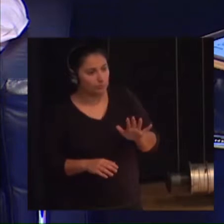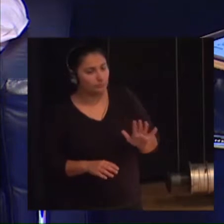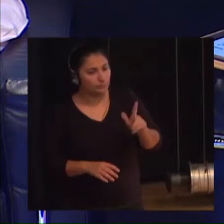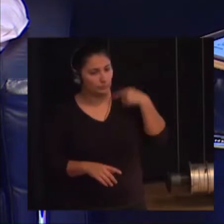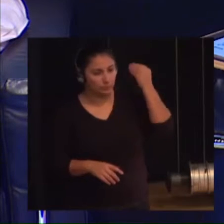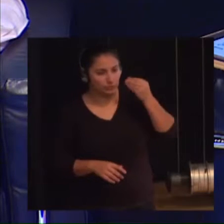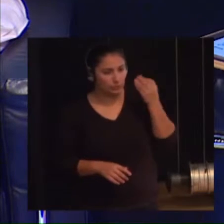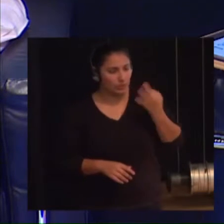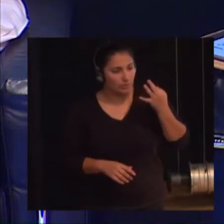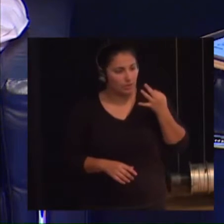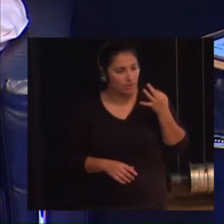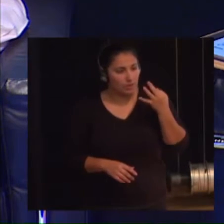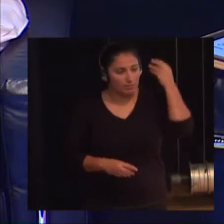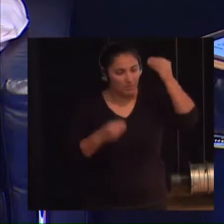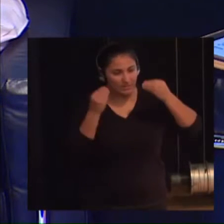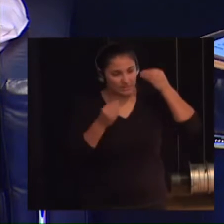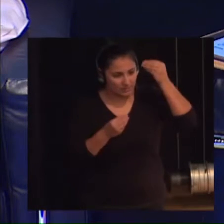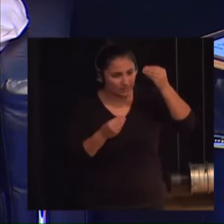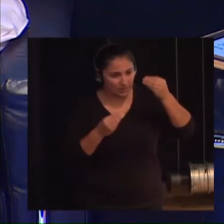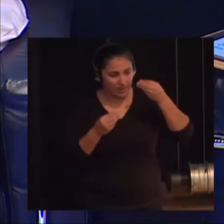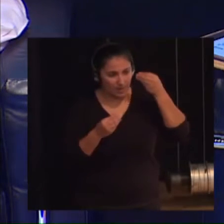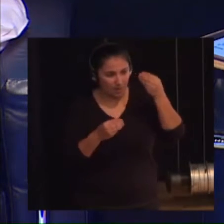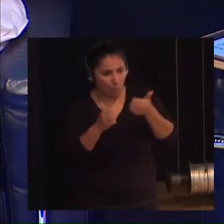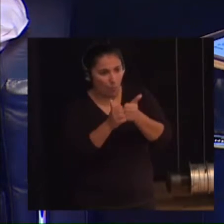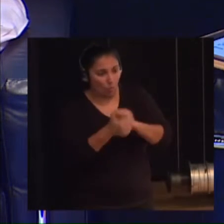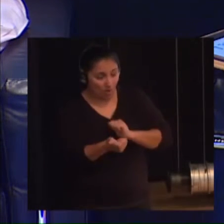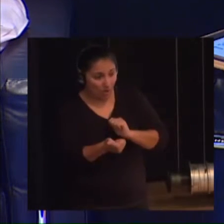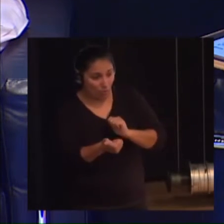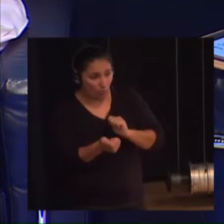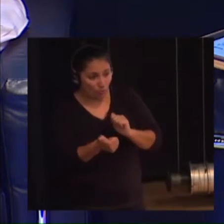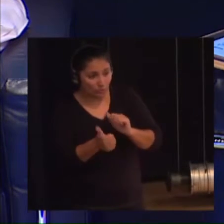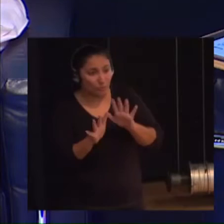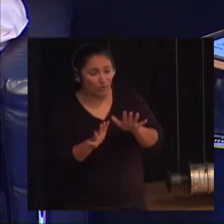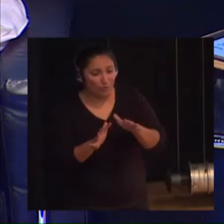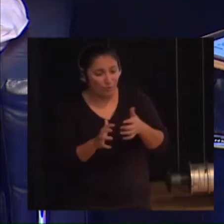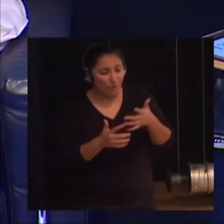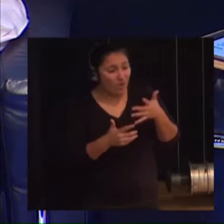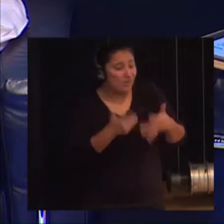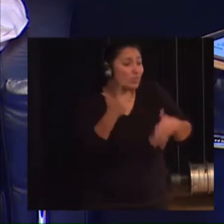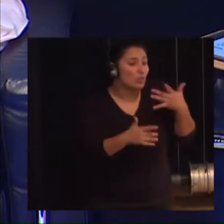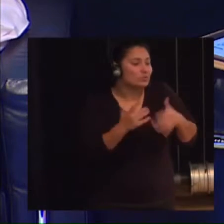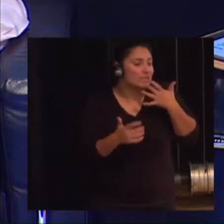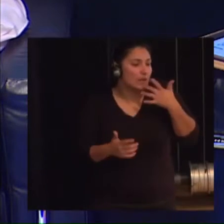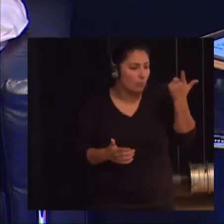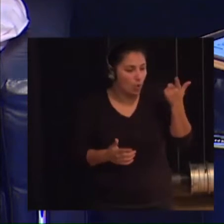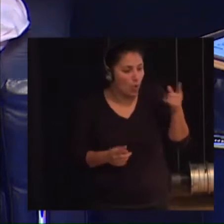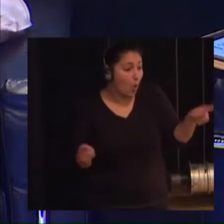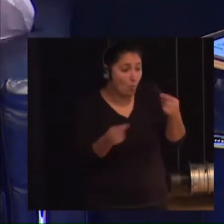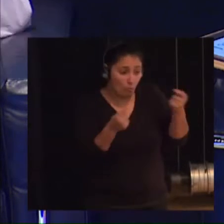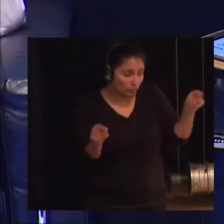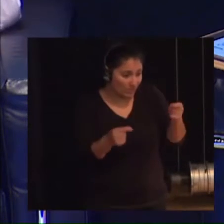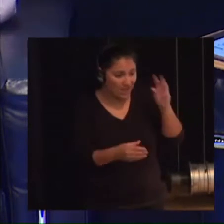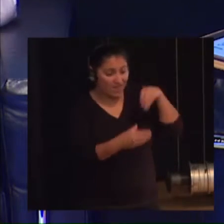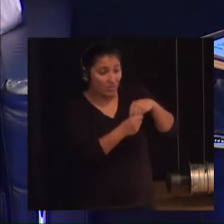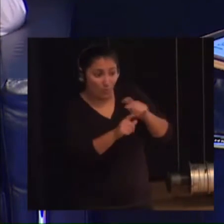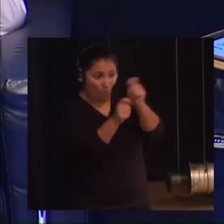not one of the elements, as it happened to the music to the music industry. And because at the end of the